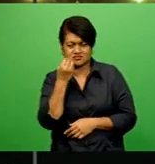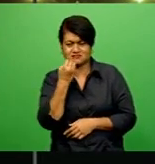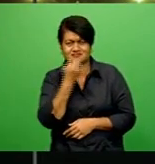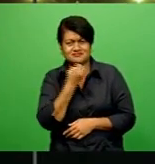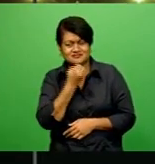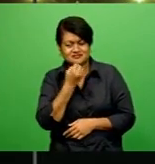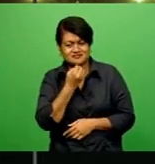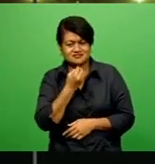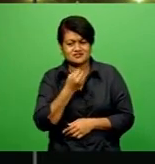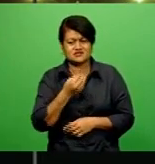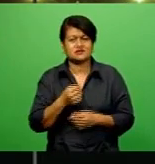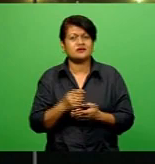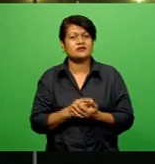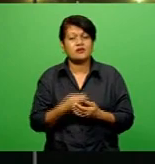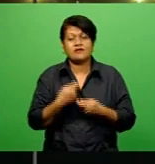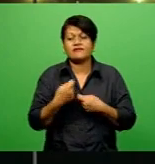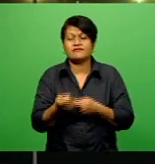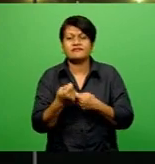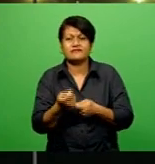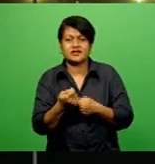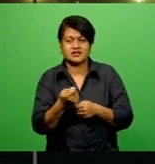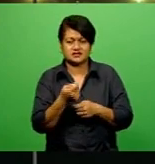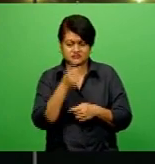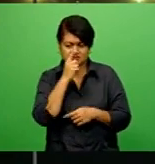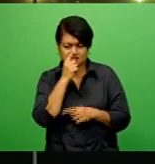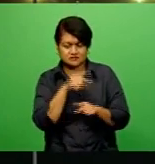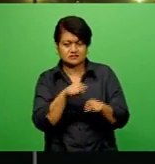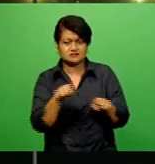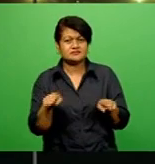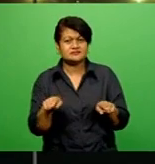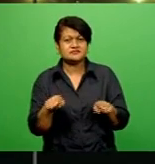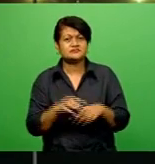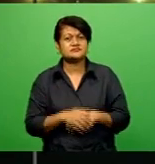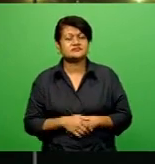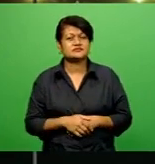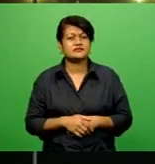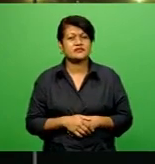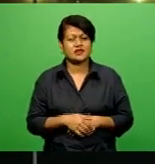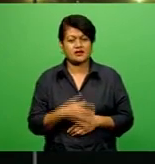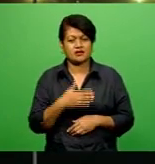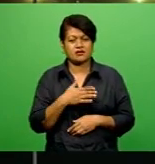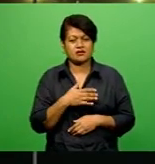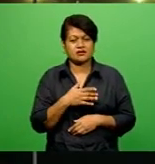Americans' burdens while Congress negotiates over his